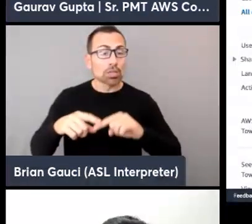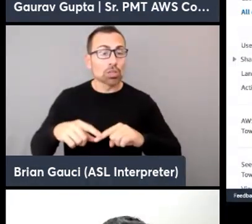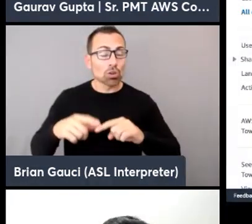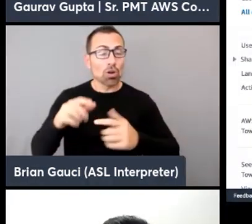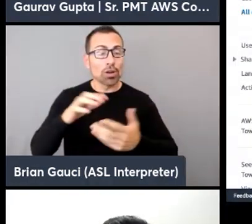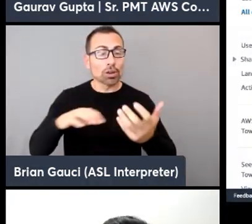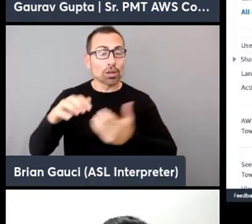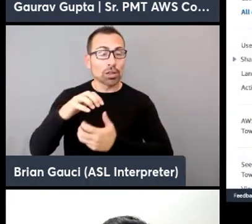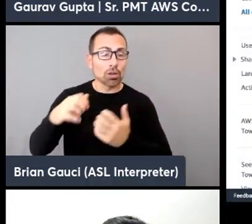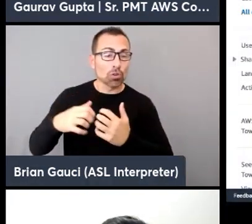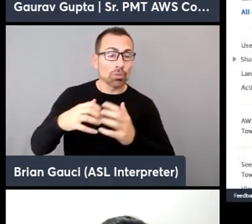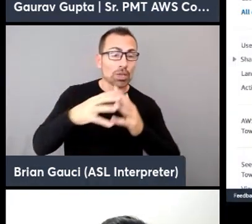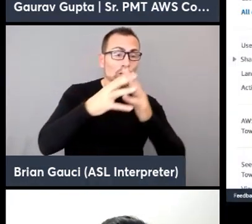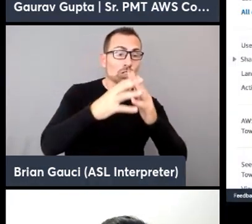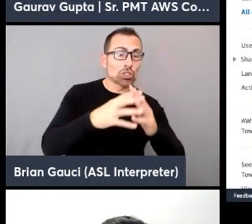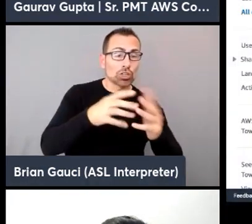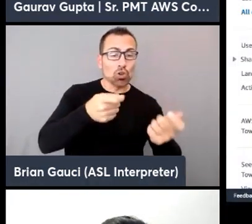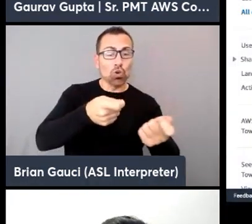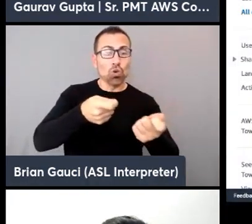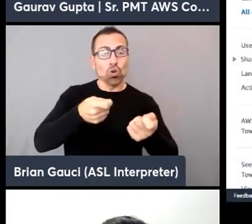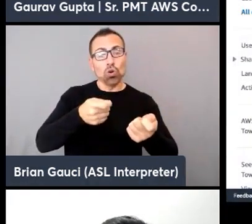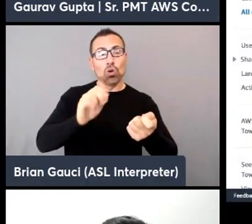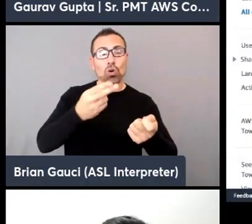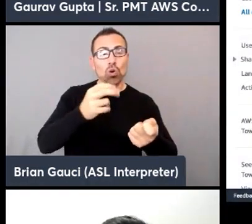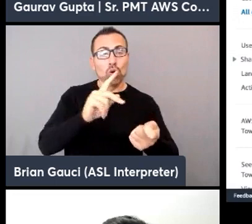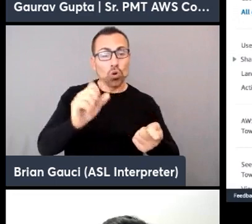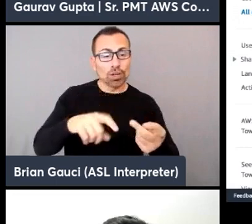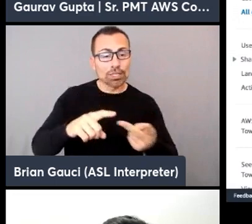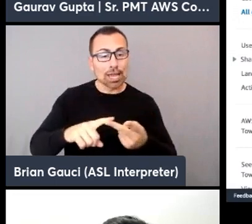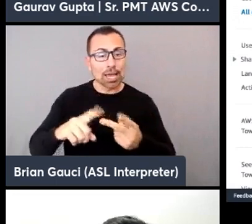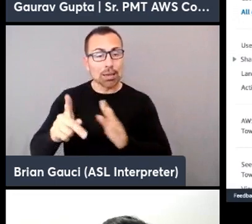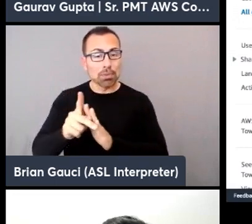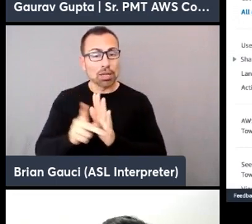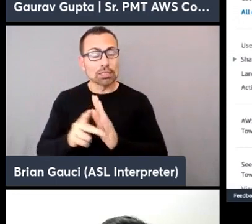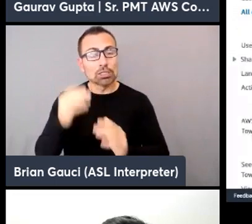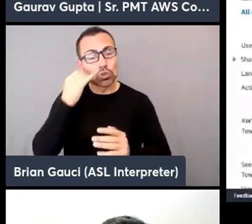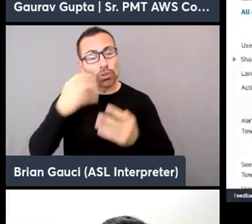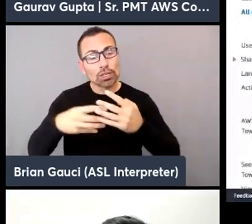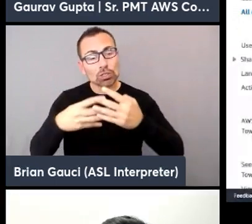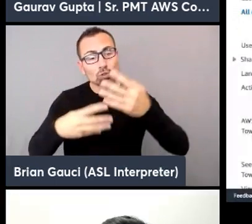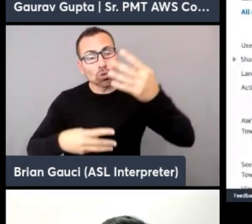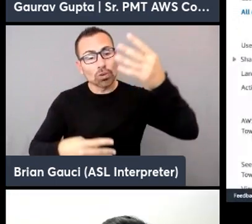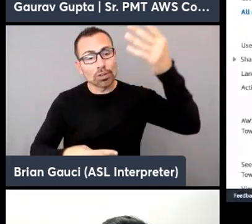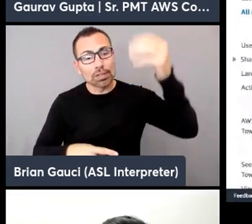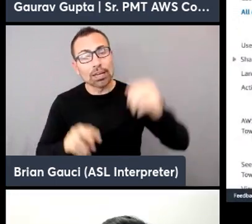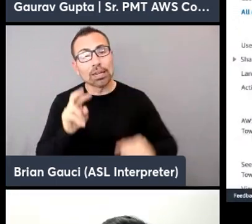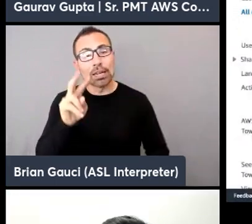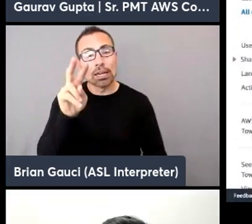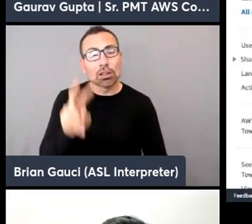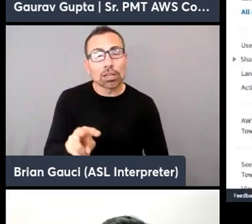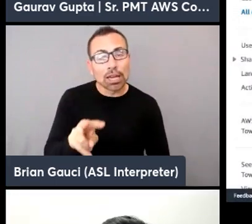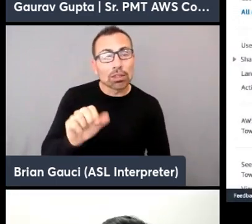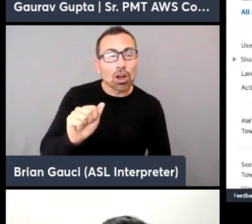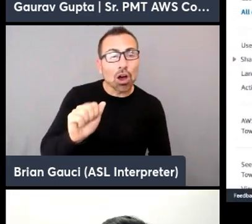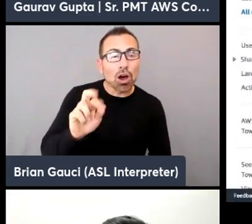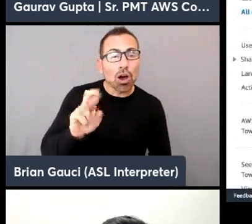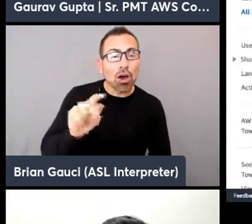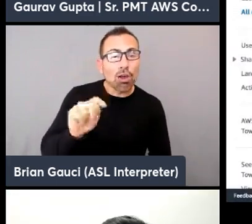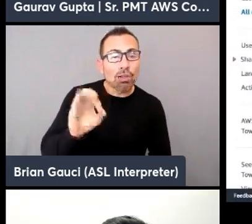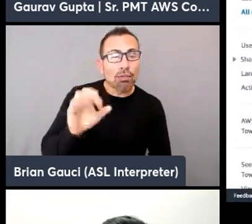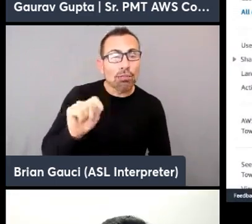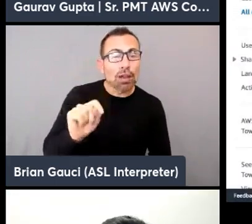and guard policies. So if I scroll down on this control and I click on the artifacts, This is